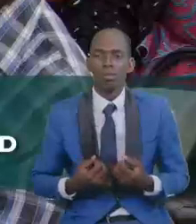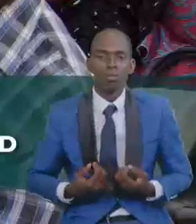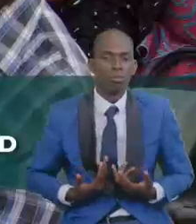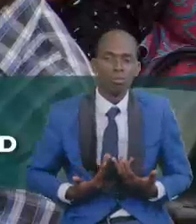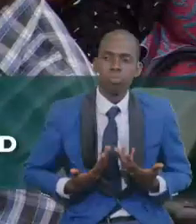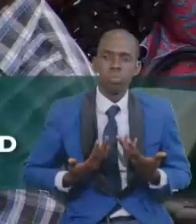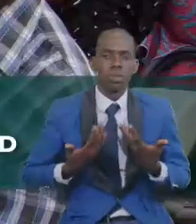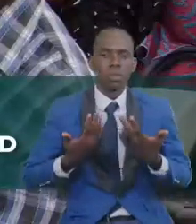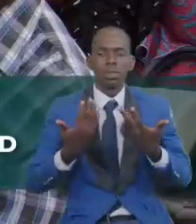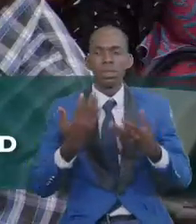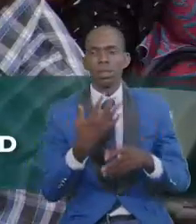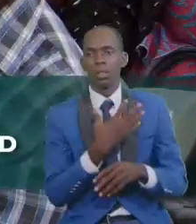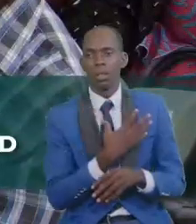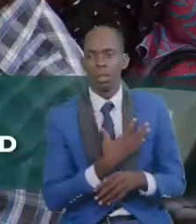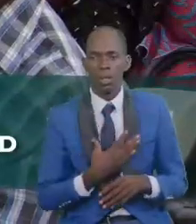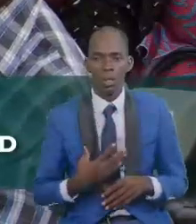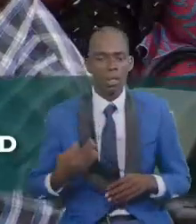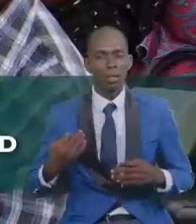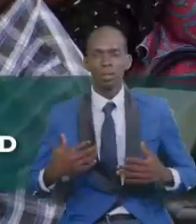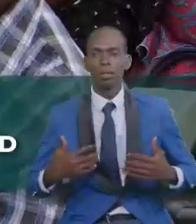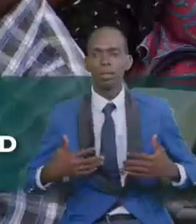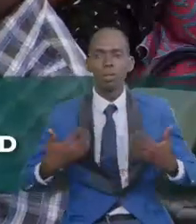and usefulness.